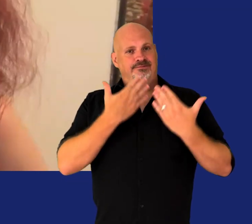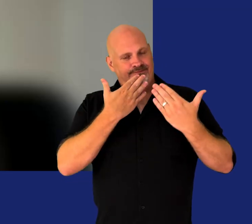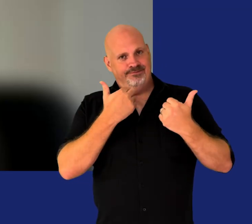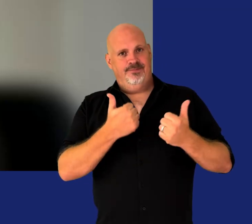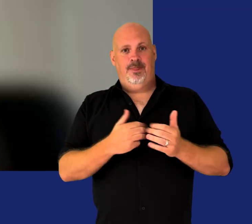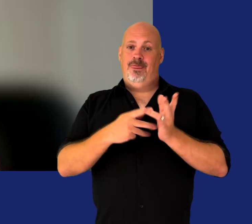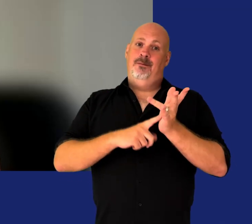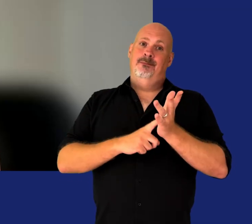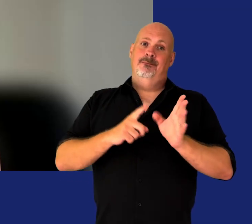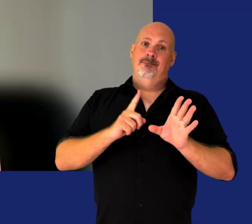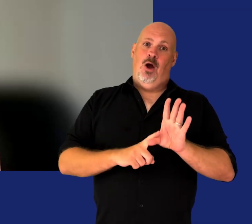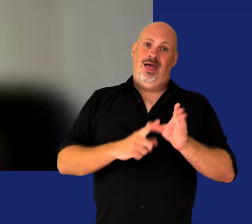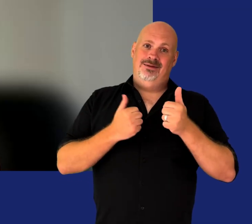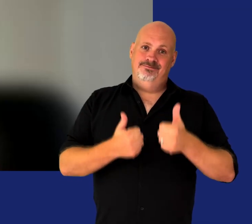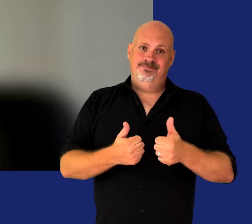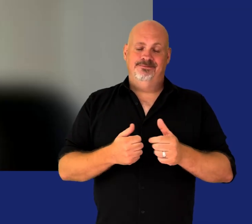Thank you, Molly.